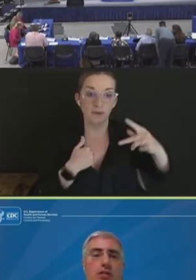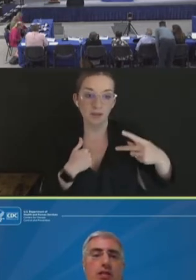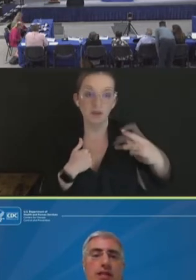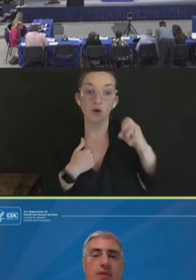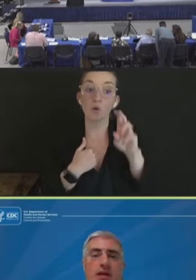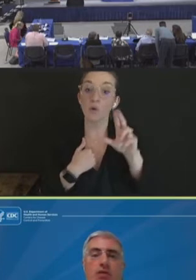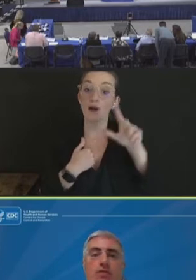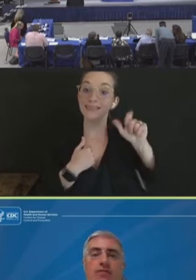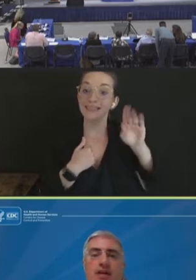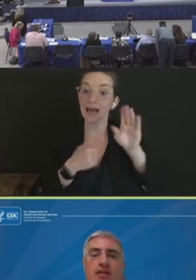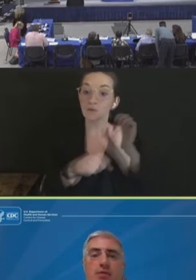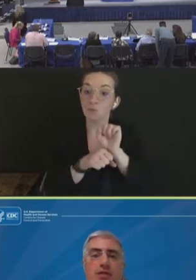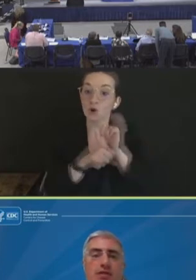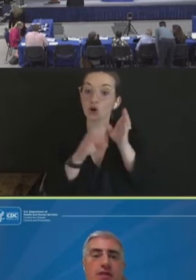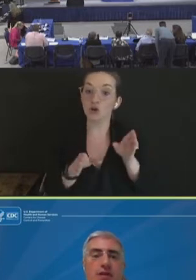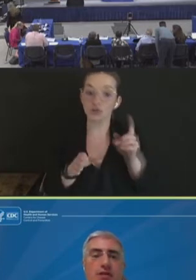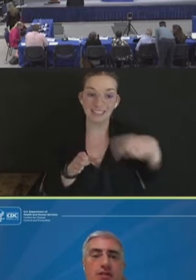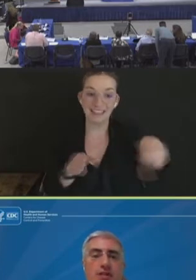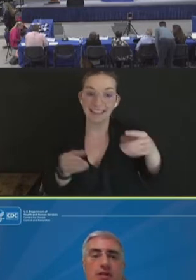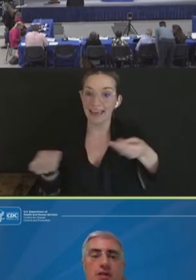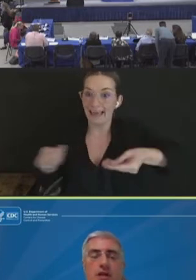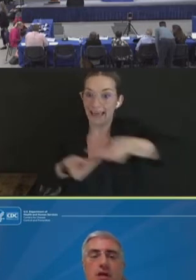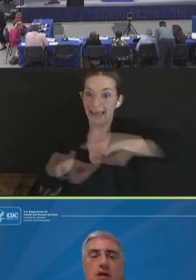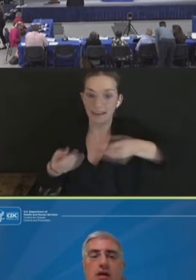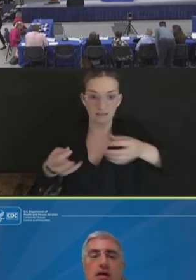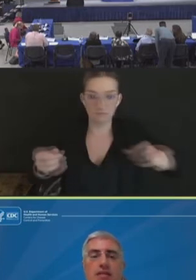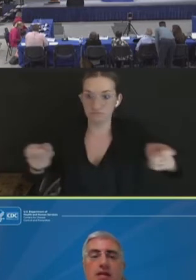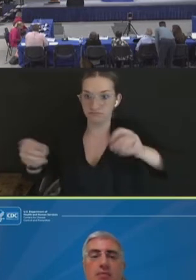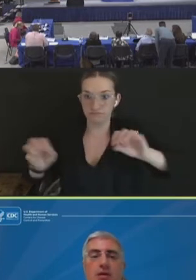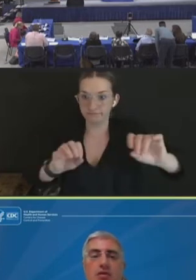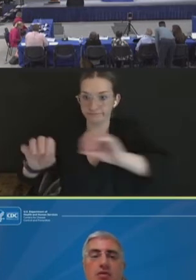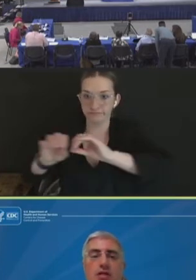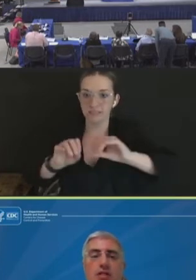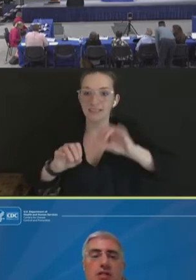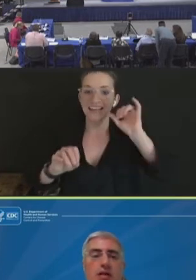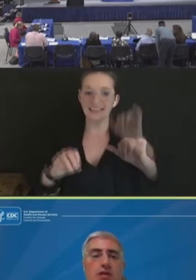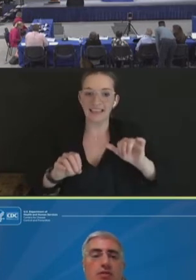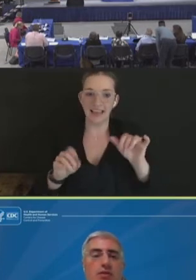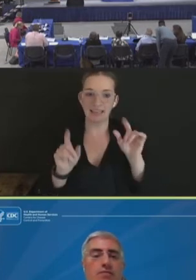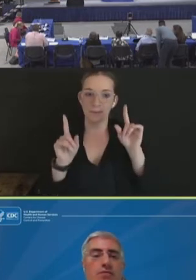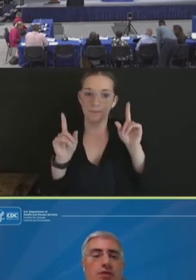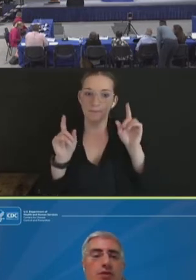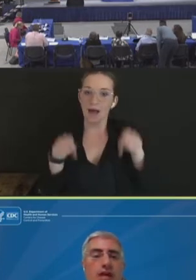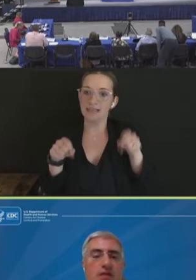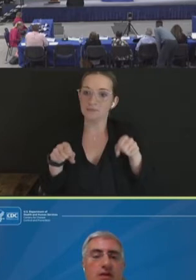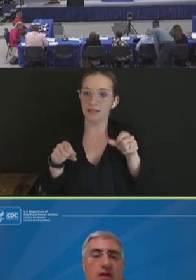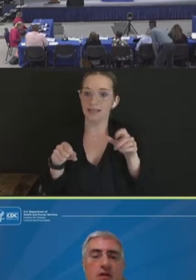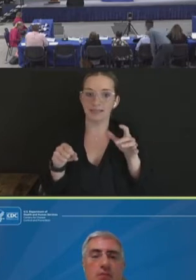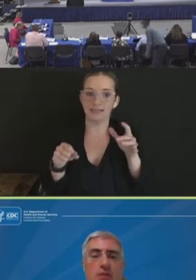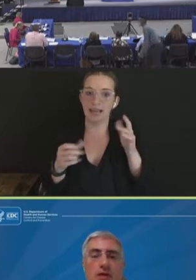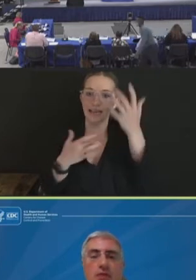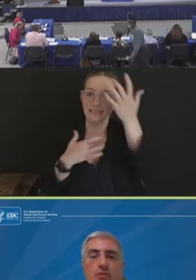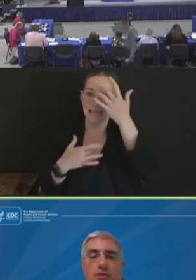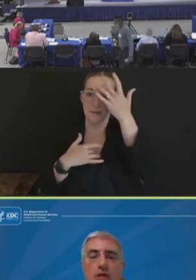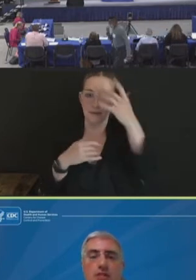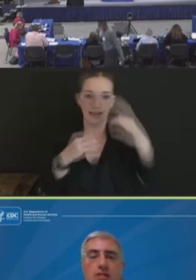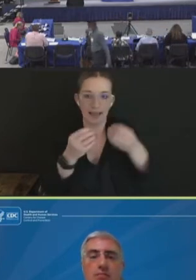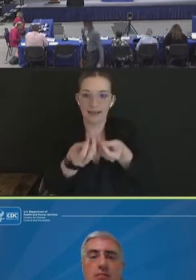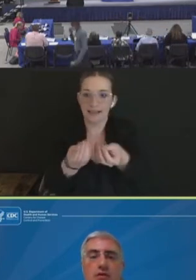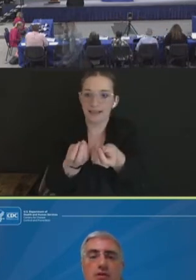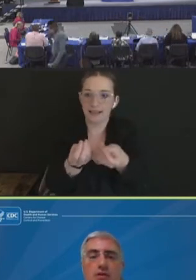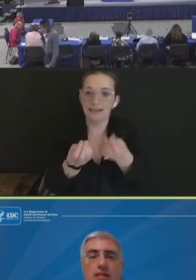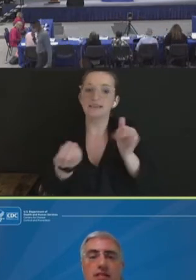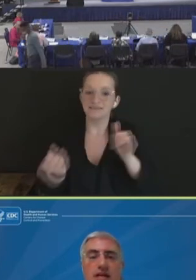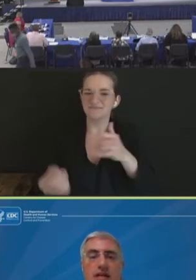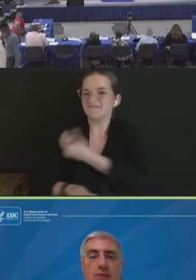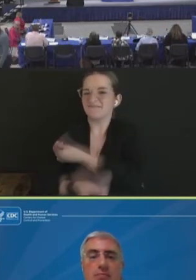animals contaminated or infected with these viruses. ACIP also allows for certain healthcare and public health response team